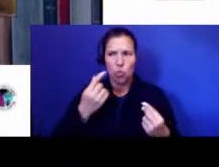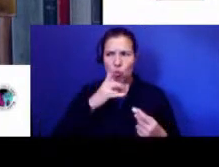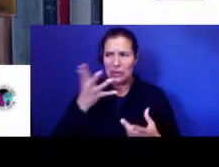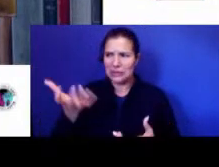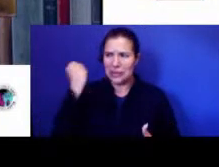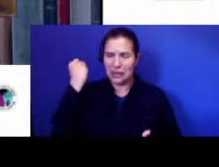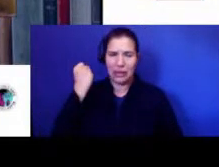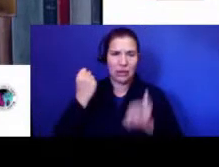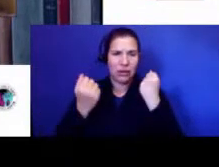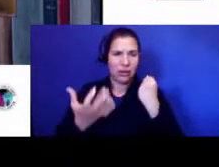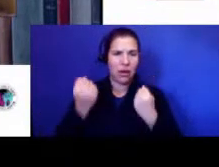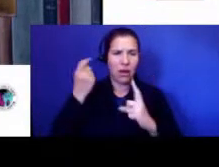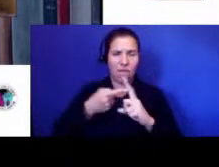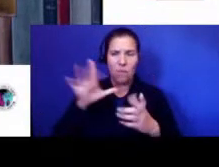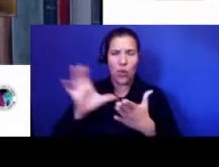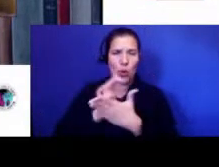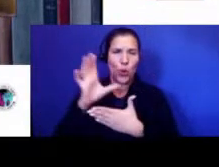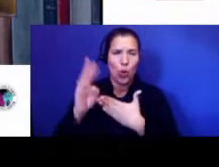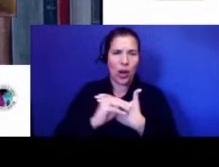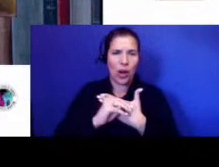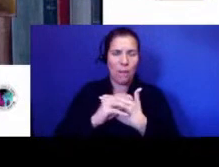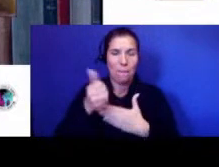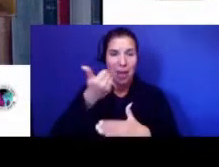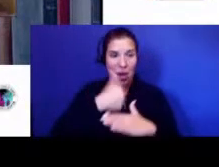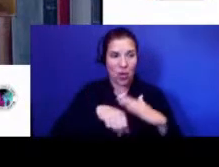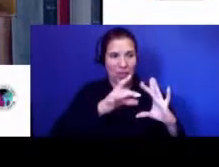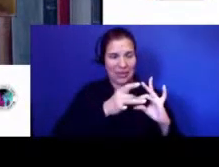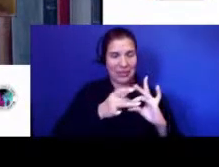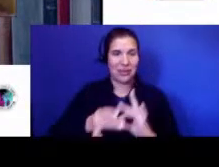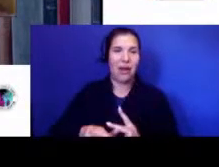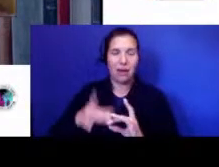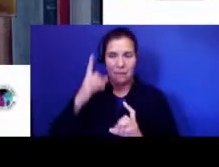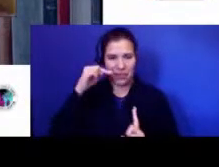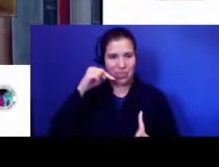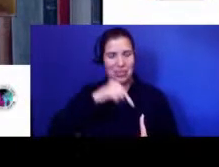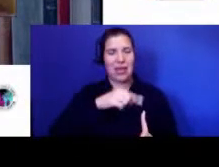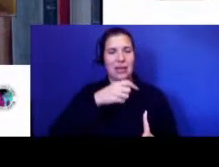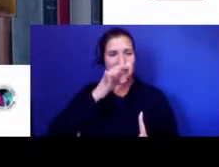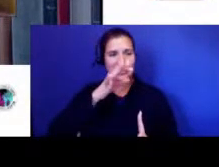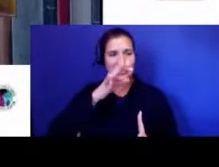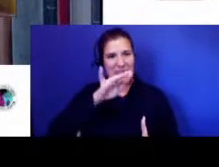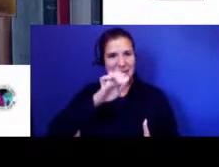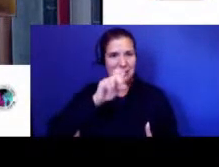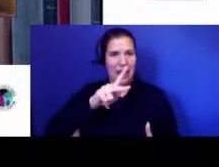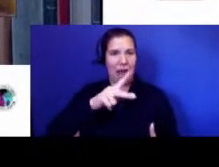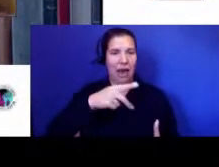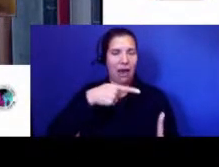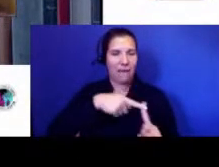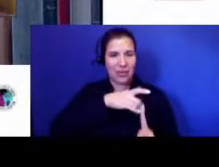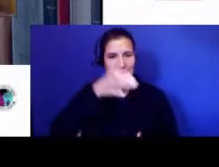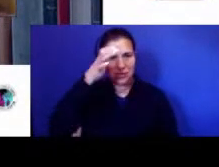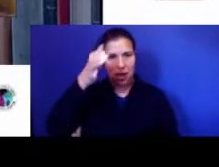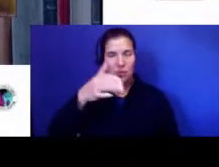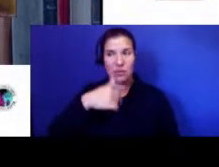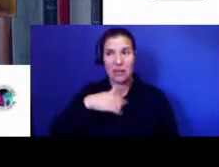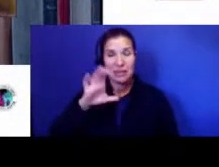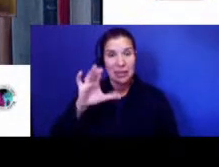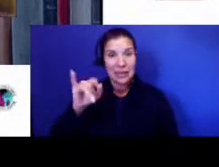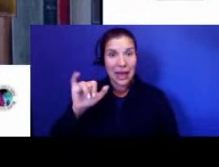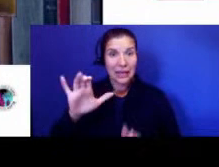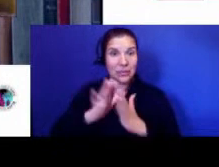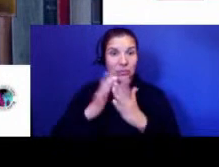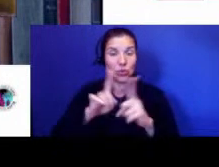children's curriculum under the guise of this attack on divisive concepts. It includes classic books such